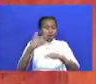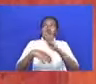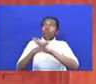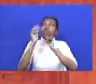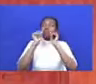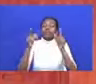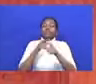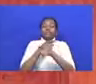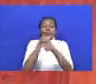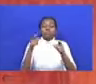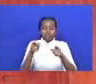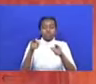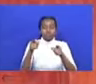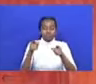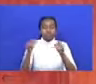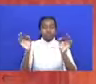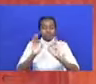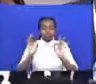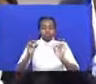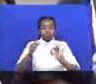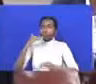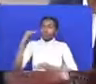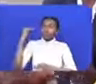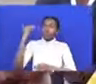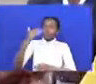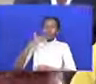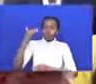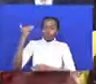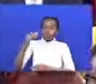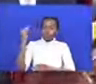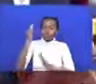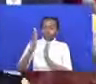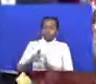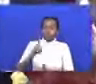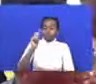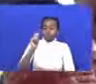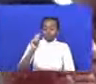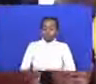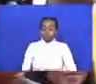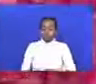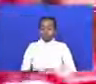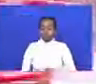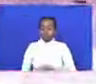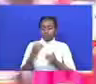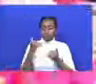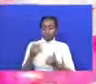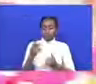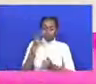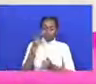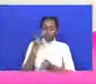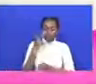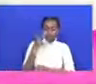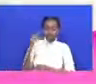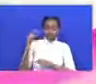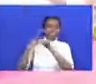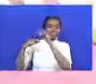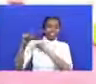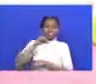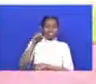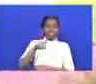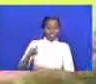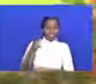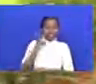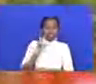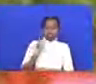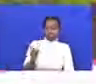you. My God. Thank you, Pastor T. Come on, Pastor T, stand up here with me. Look at the Gen Zs. All of them saying their time has